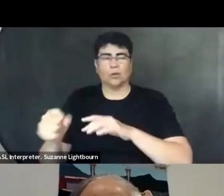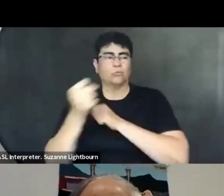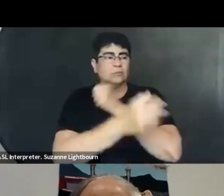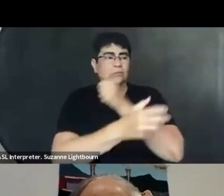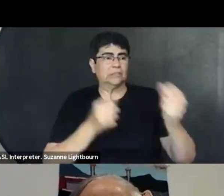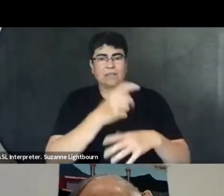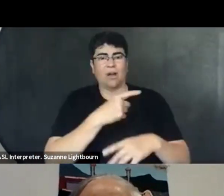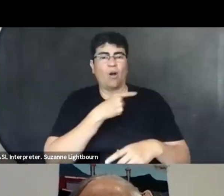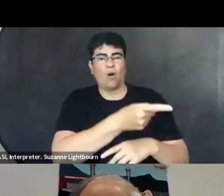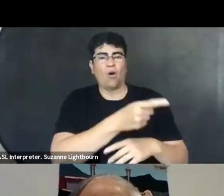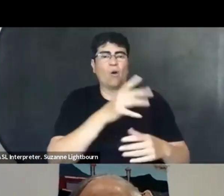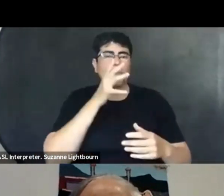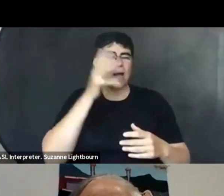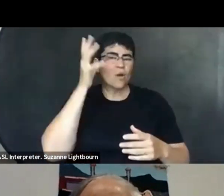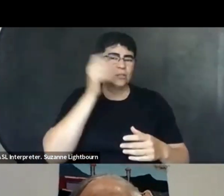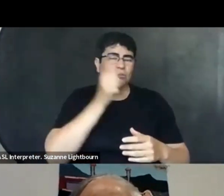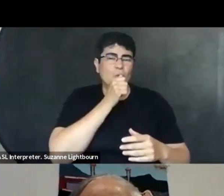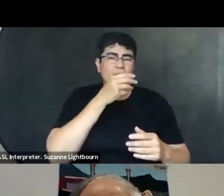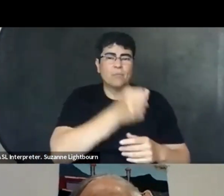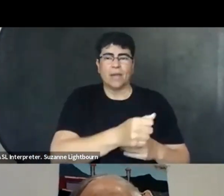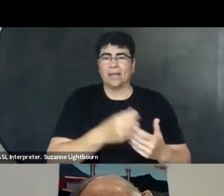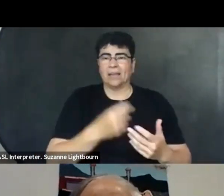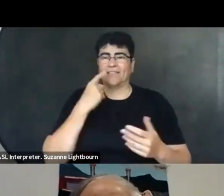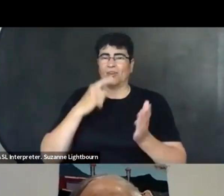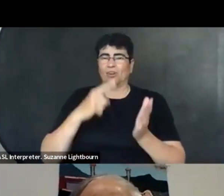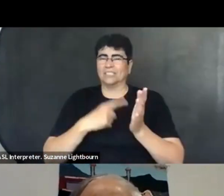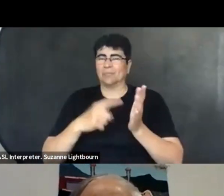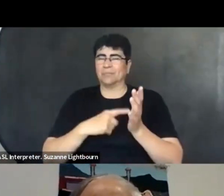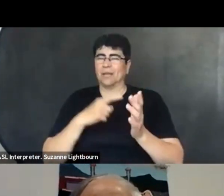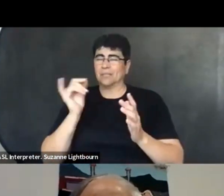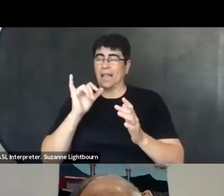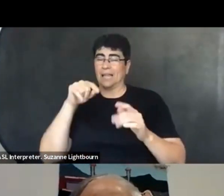inequities persist, at times like this, they're more amplified.